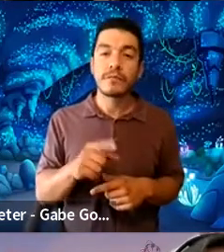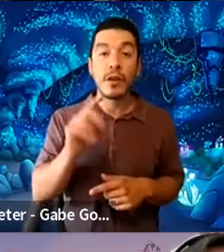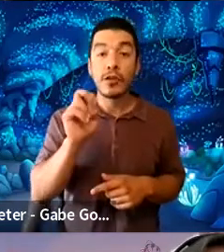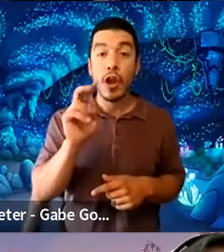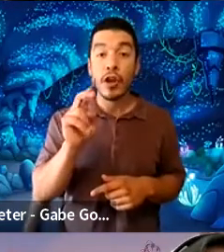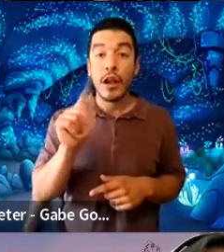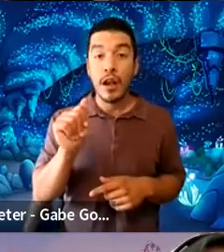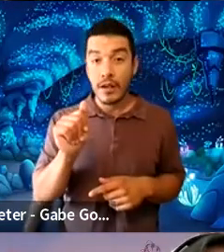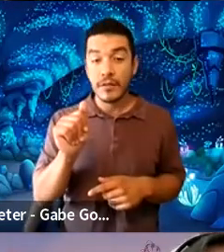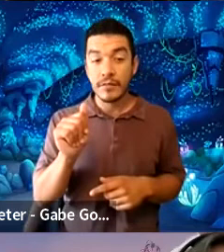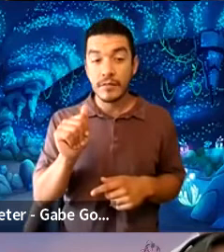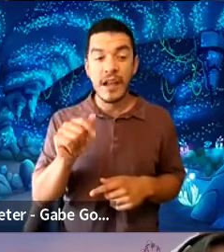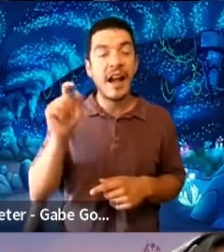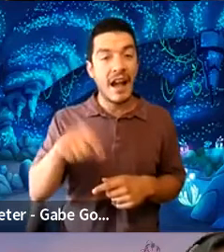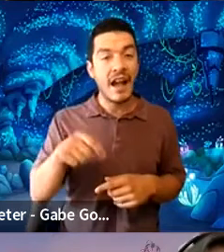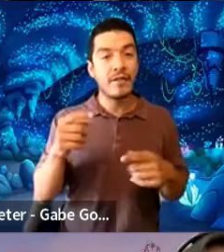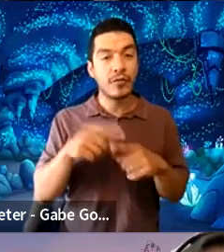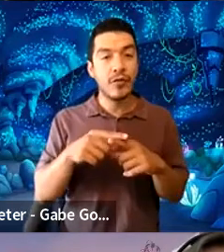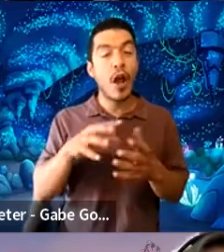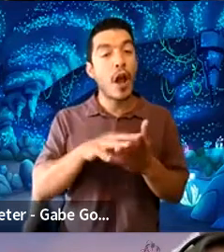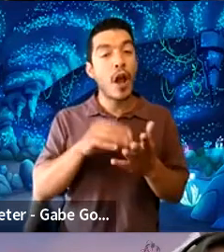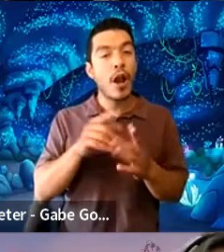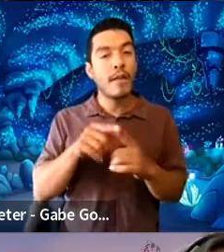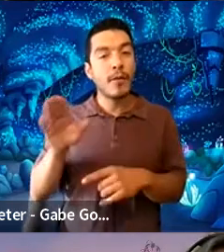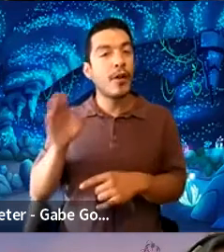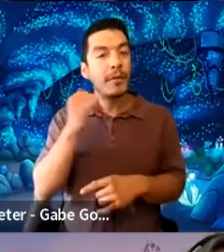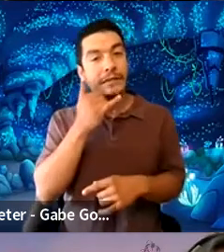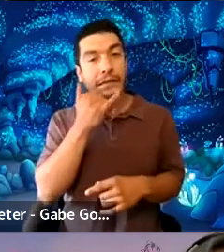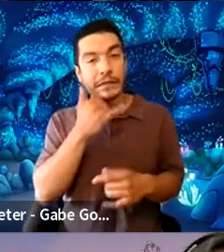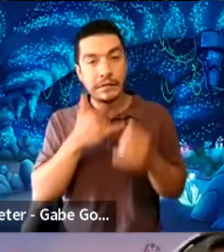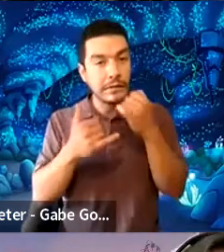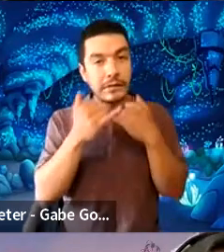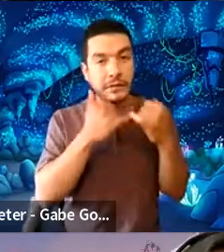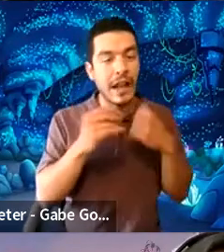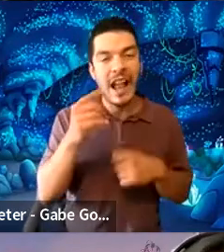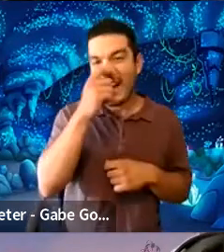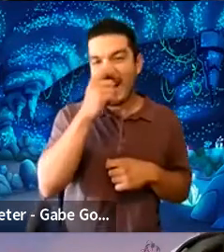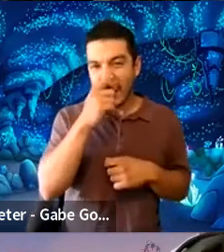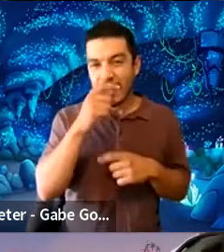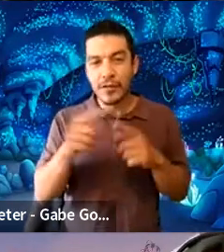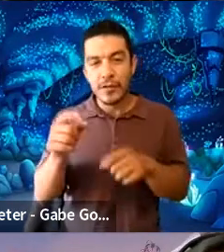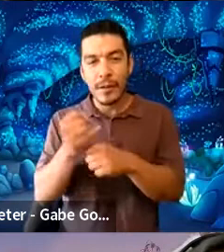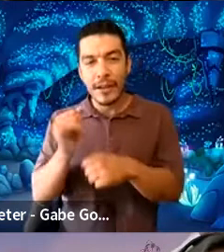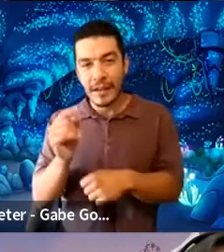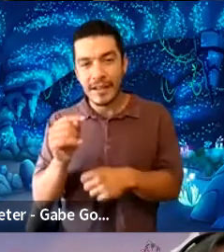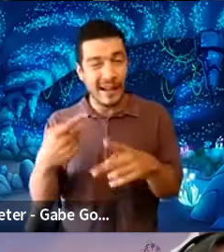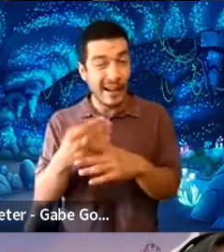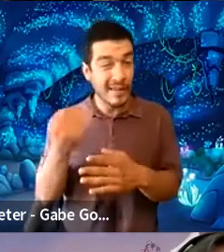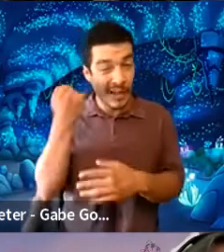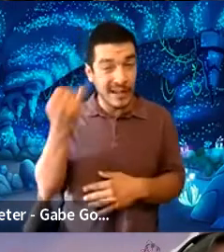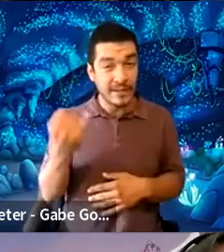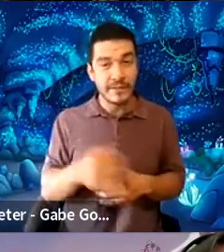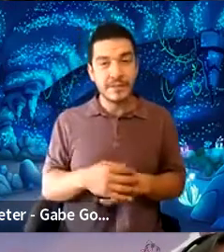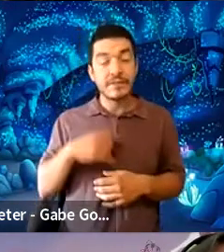Eureka having to learn from her mistakes and fake it till you make it kind of stuff. And I'll have to admit,